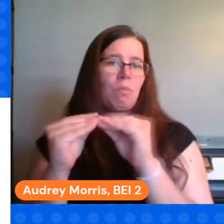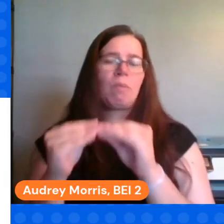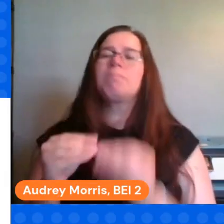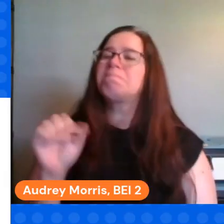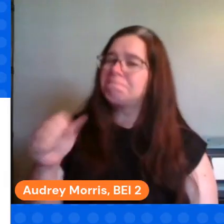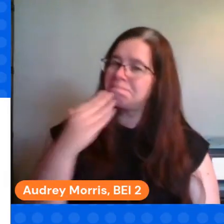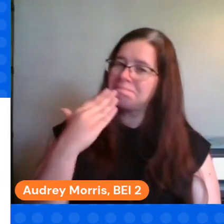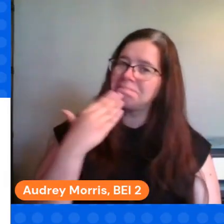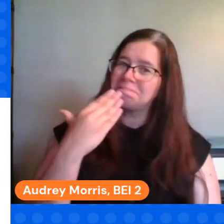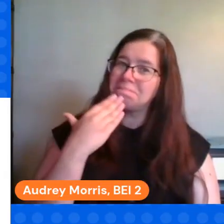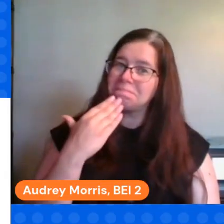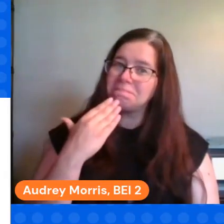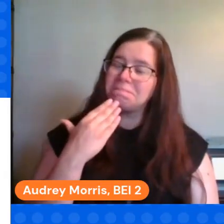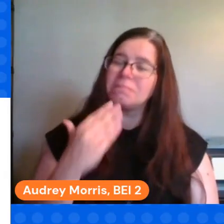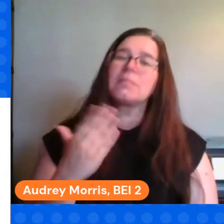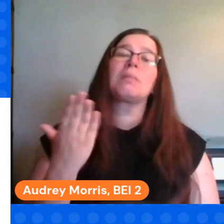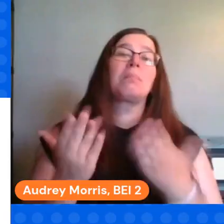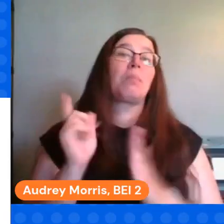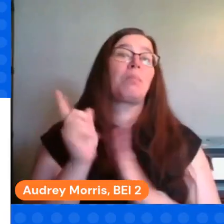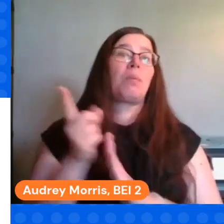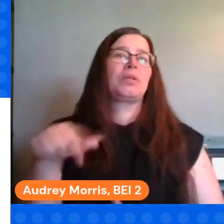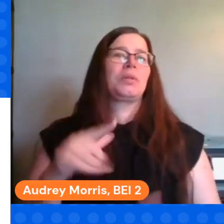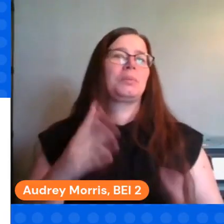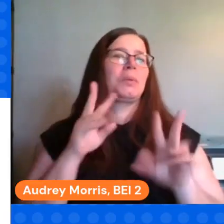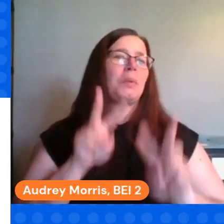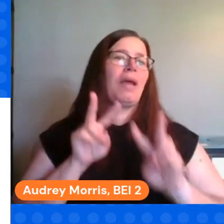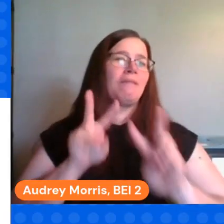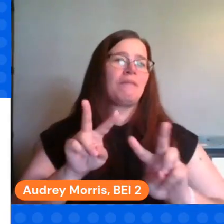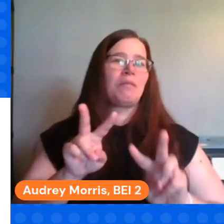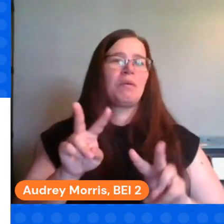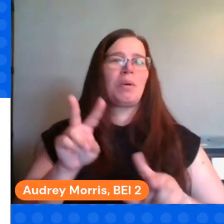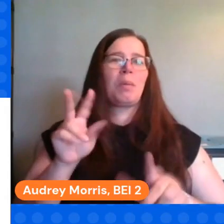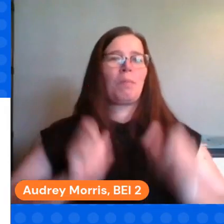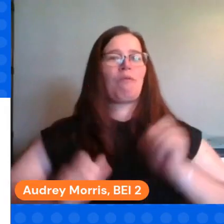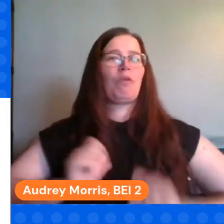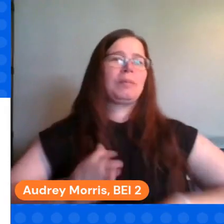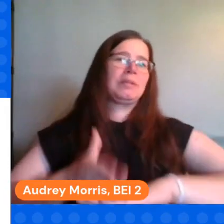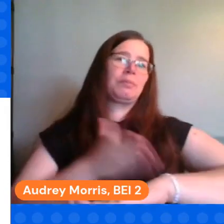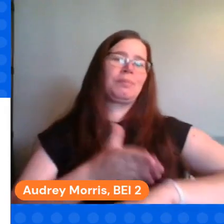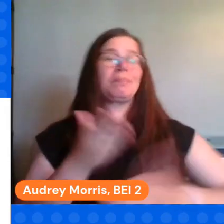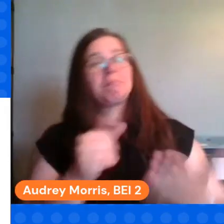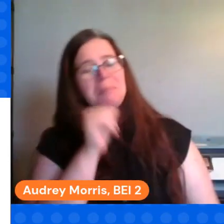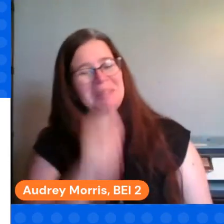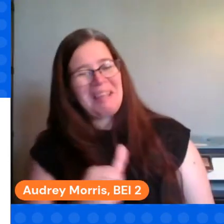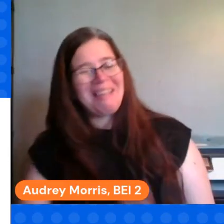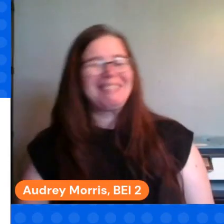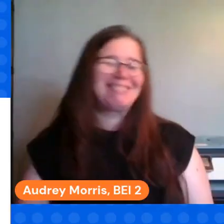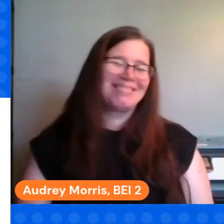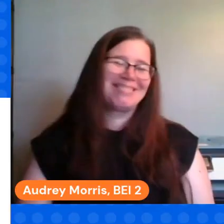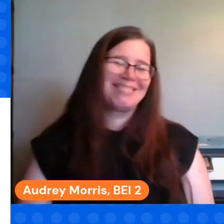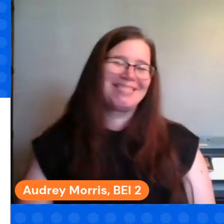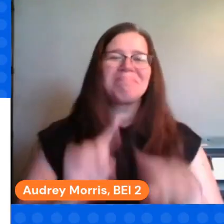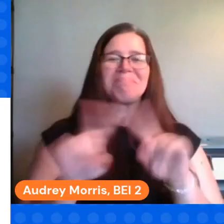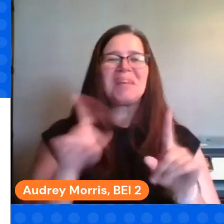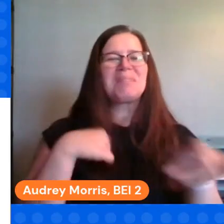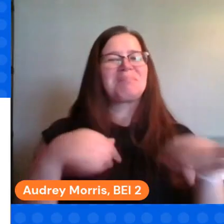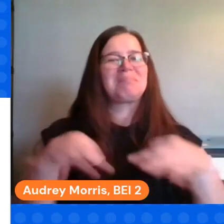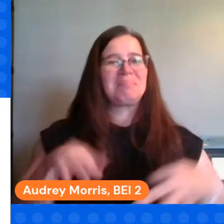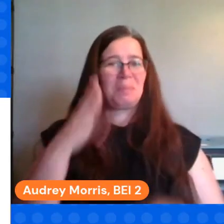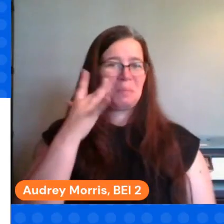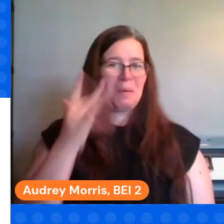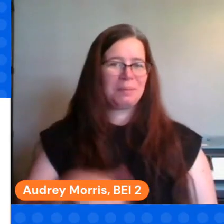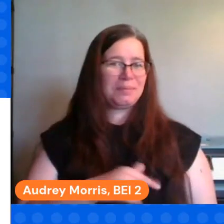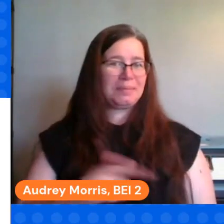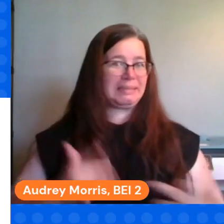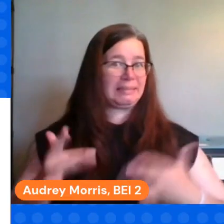So maybe the moment you've all been waiting for, performance improvements, or maybe not, but I'll tell you why we're really excited about this, because it is something